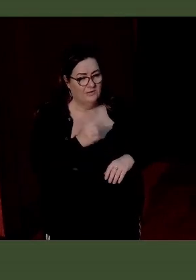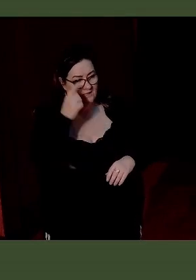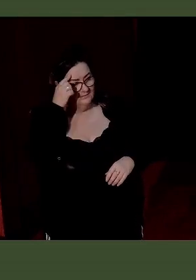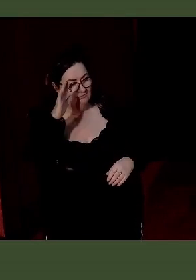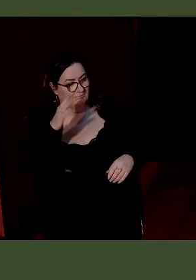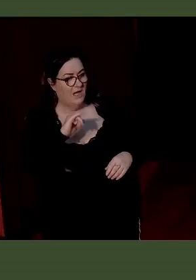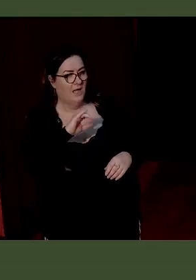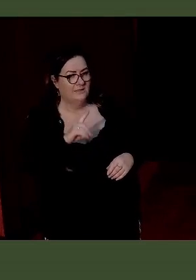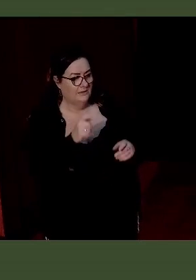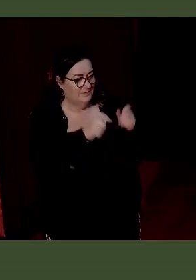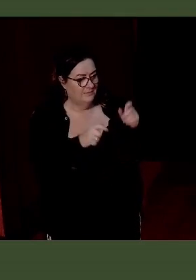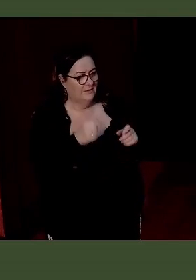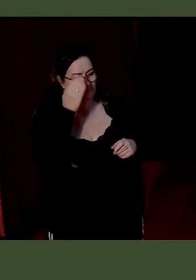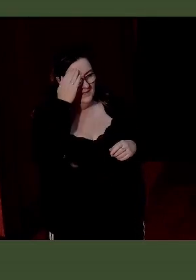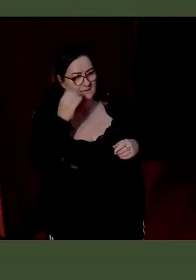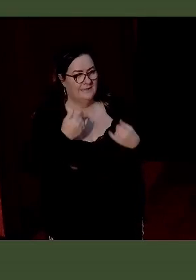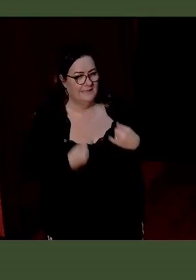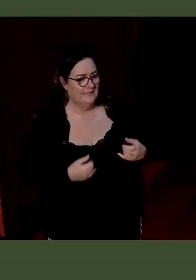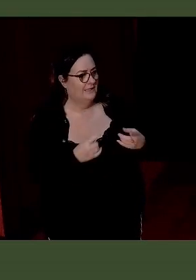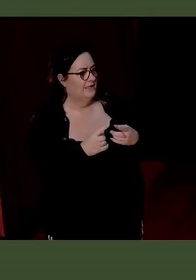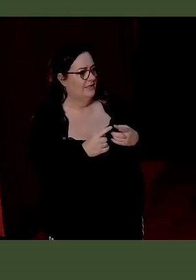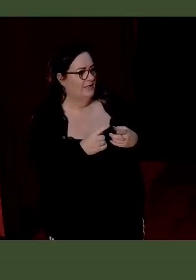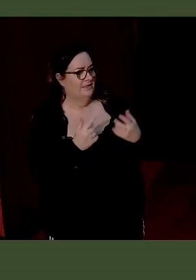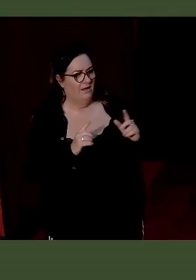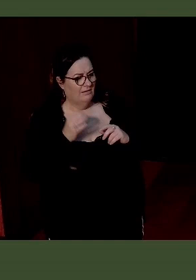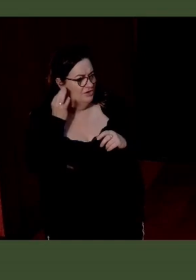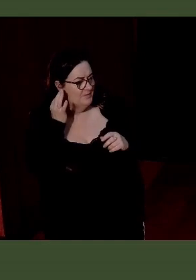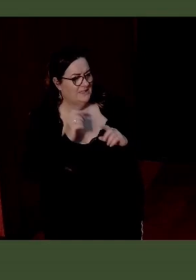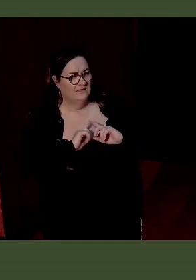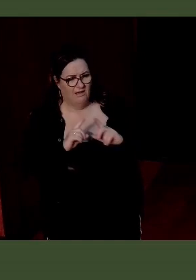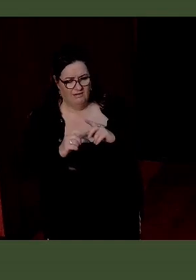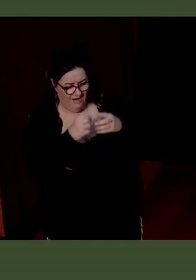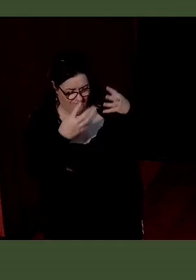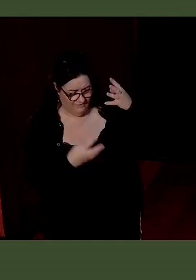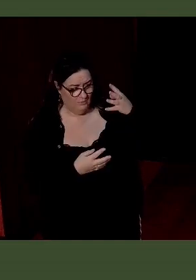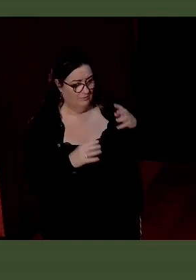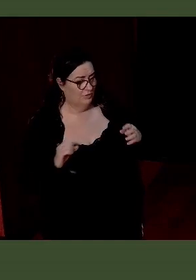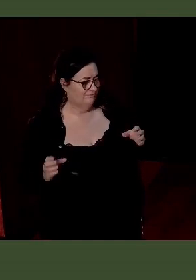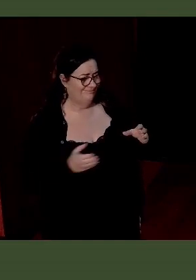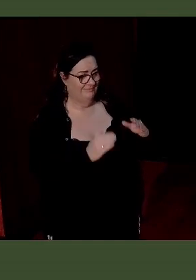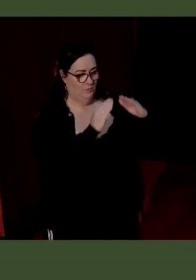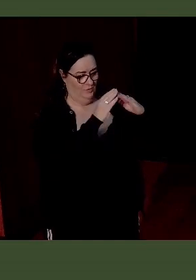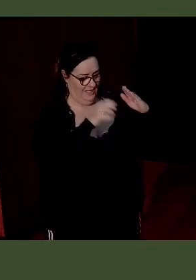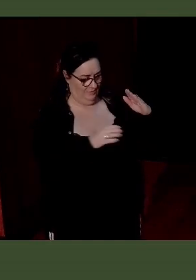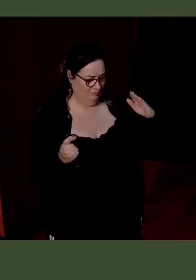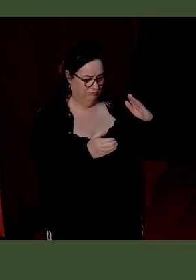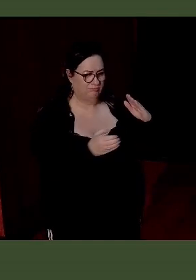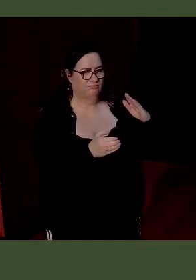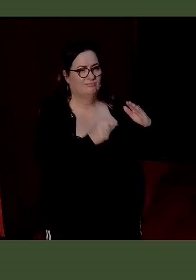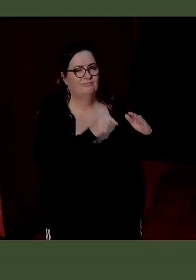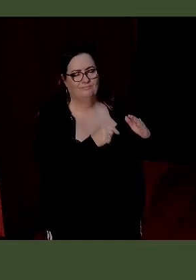intellectual, physical disabilities, mentally ill, tramps, unmarried mothers, deserted wives and their children, everybody under one roof.